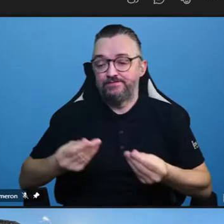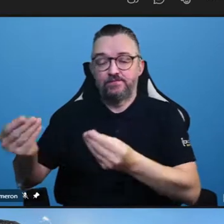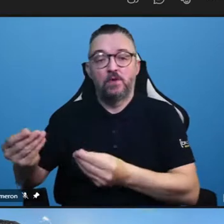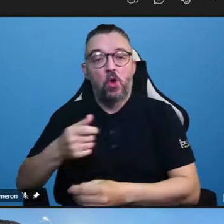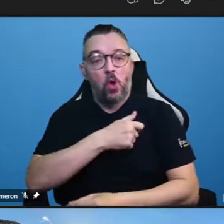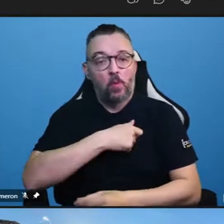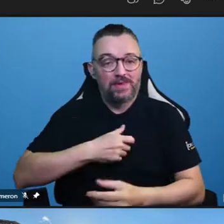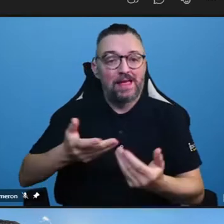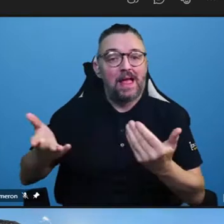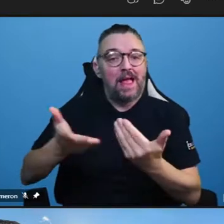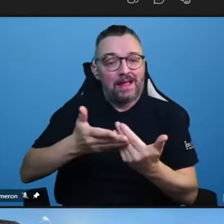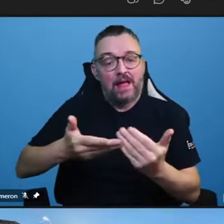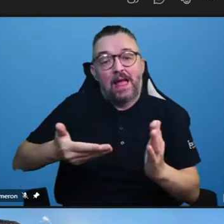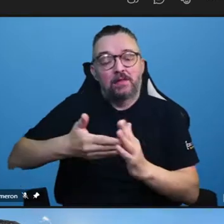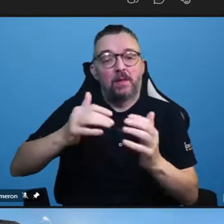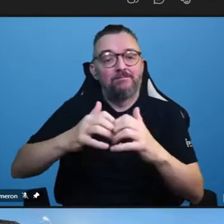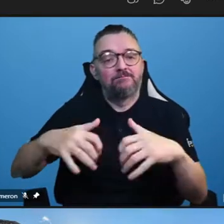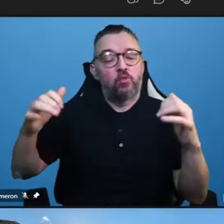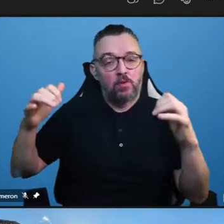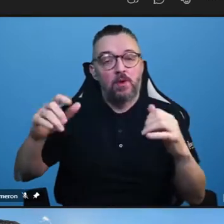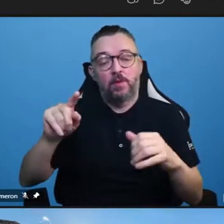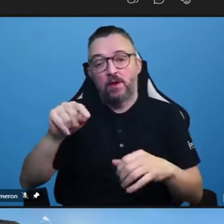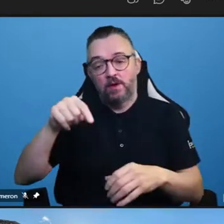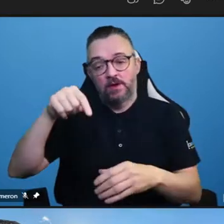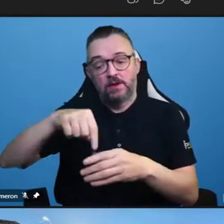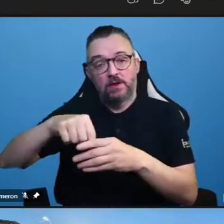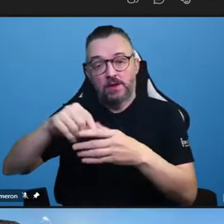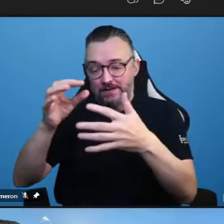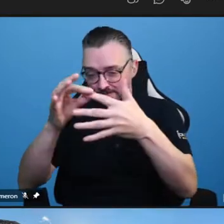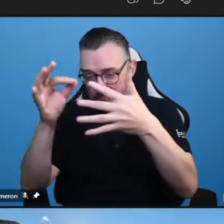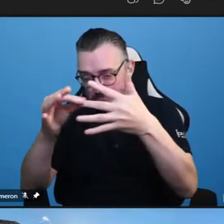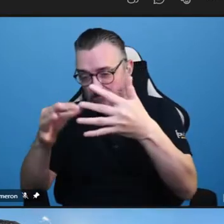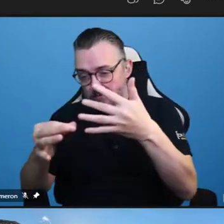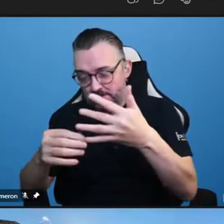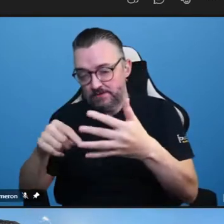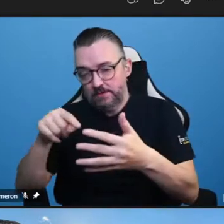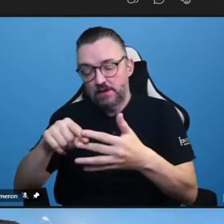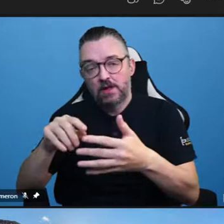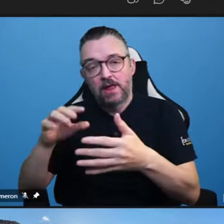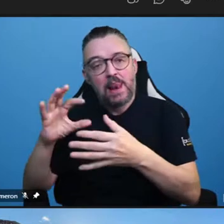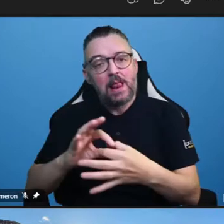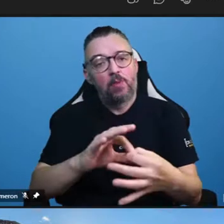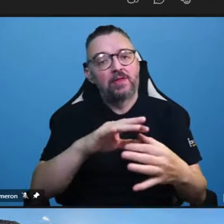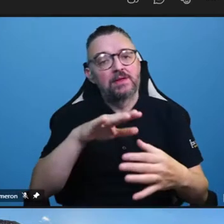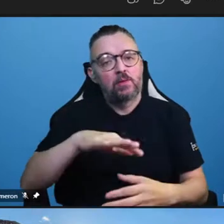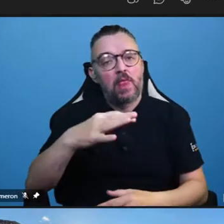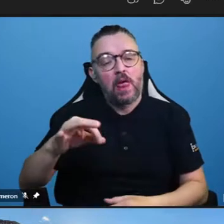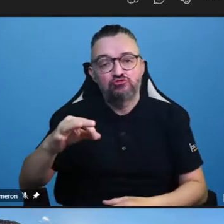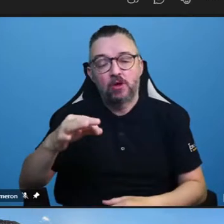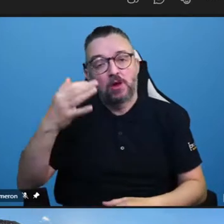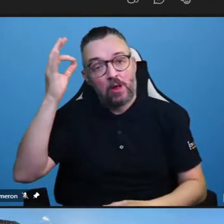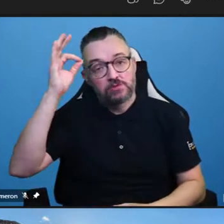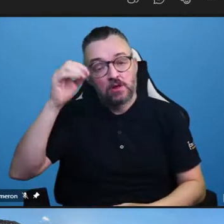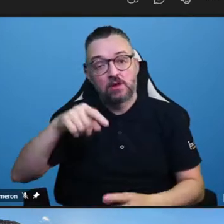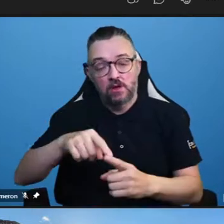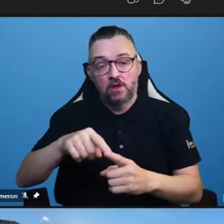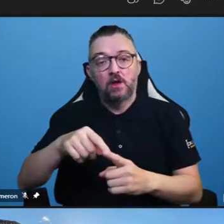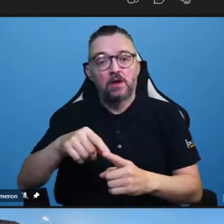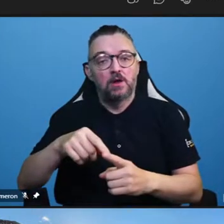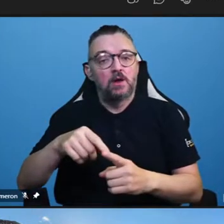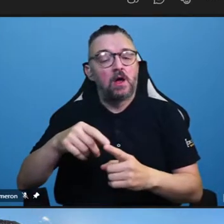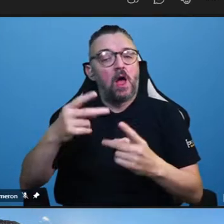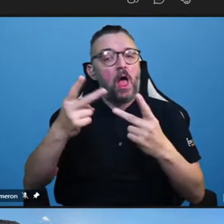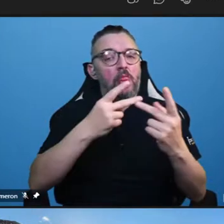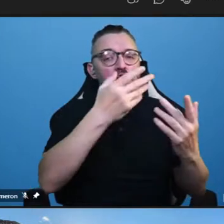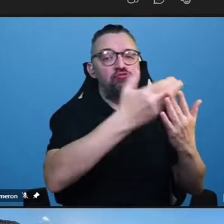and the forum. But also the individual aspects that relate to South Lanarkshire Council will be getting picked up in various reports that go